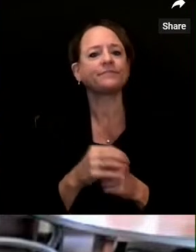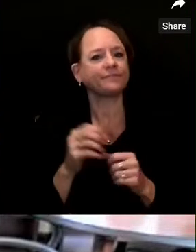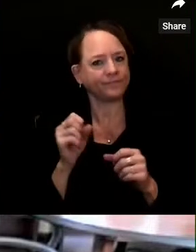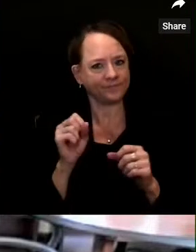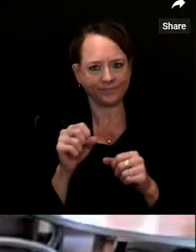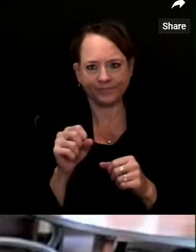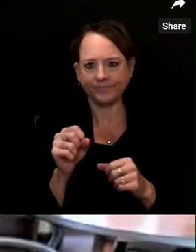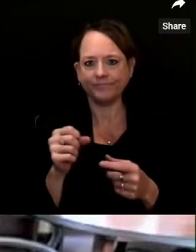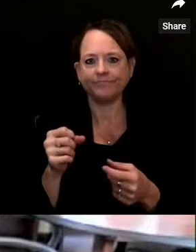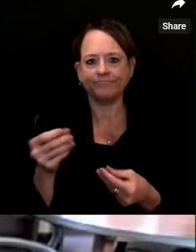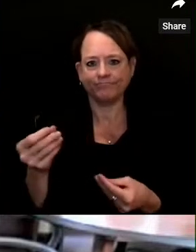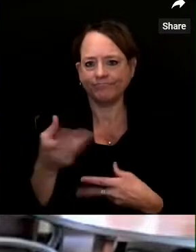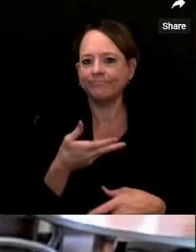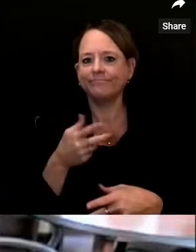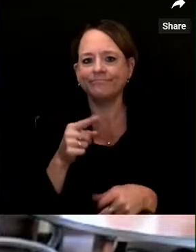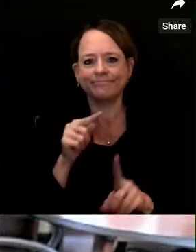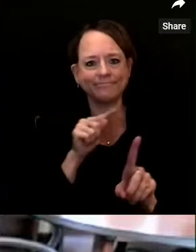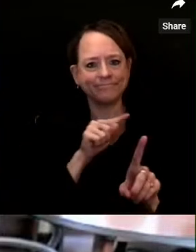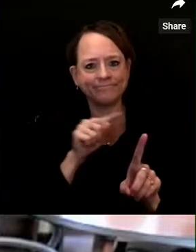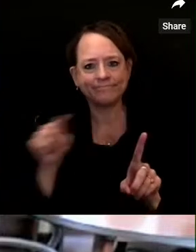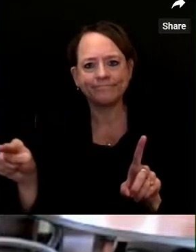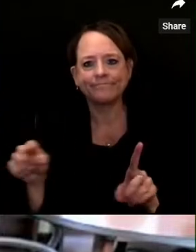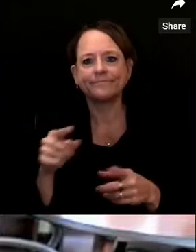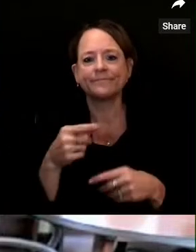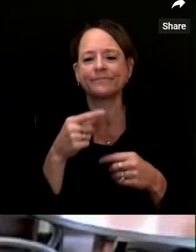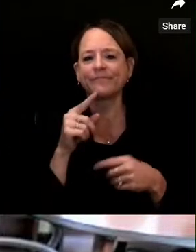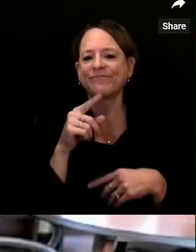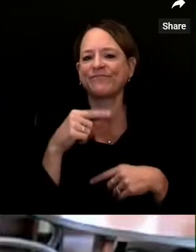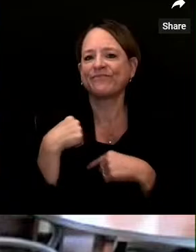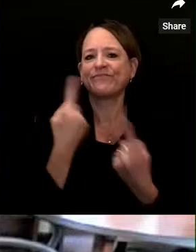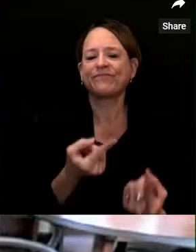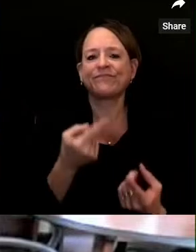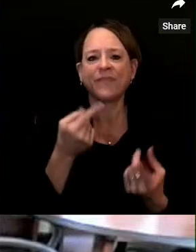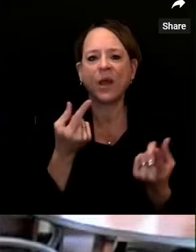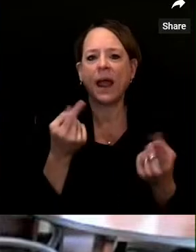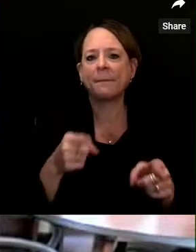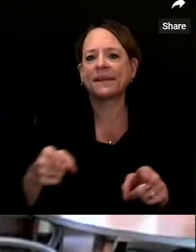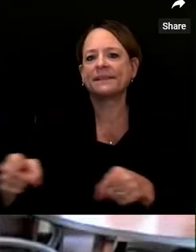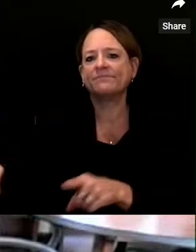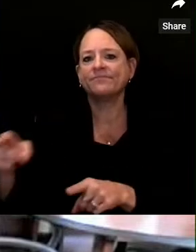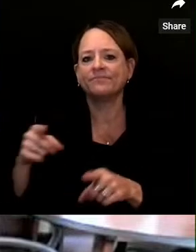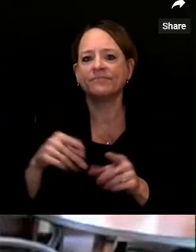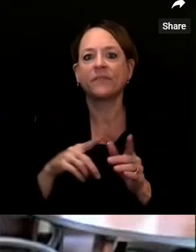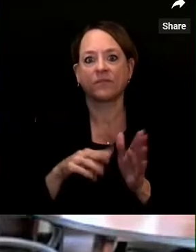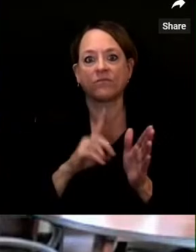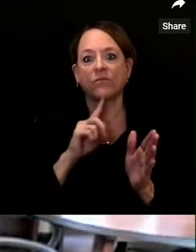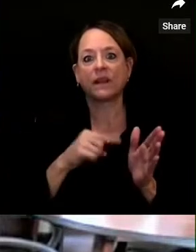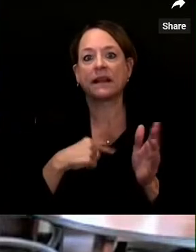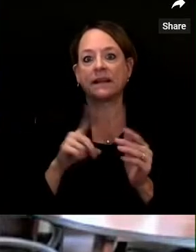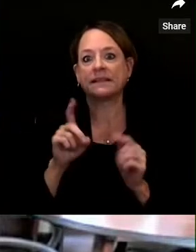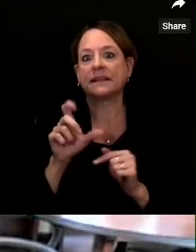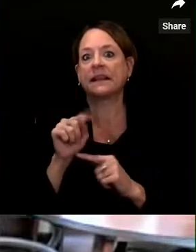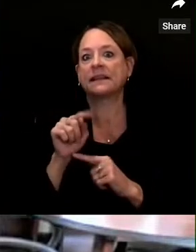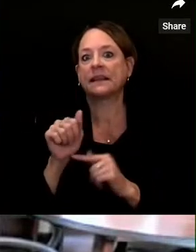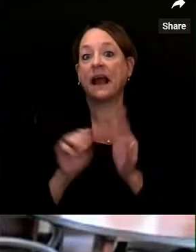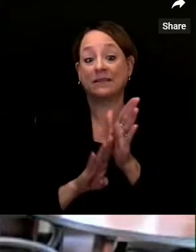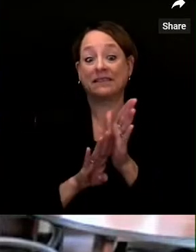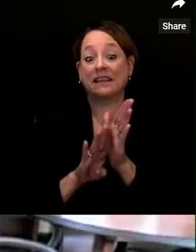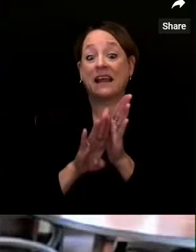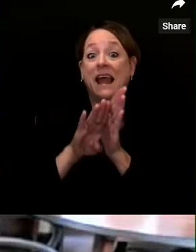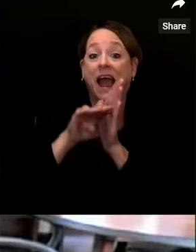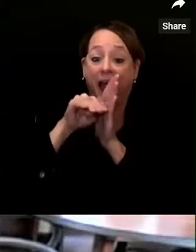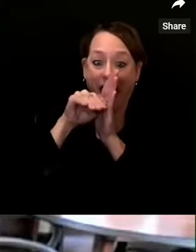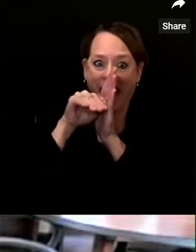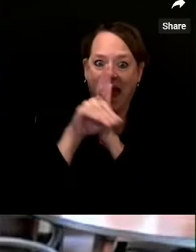trend lines on our new positive cases, is we are not at a plateau yet. We are not at a leveling off. We are